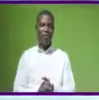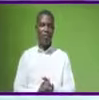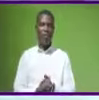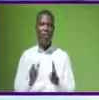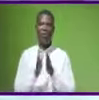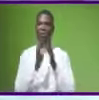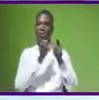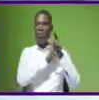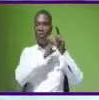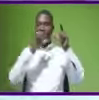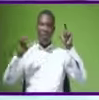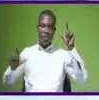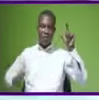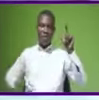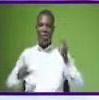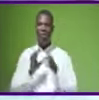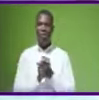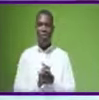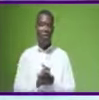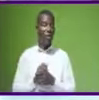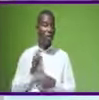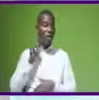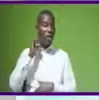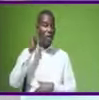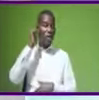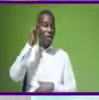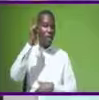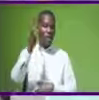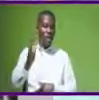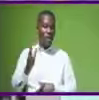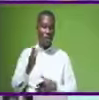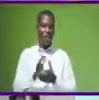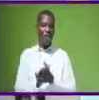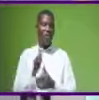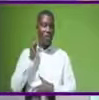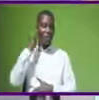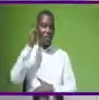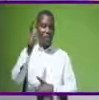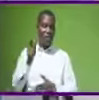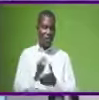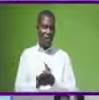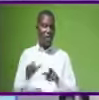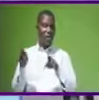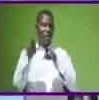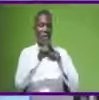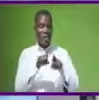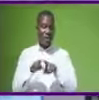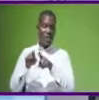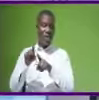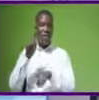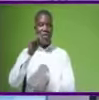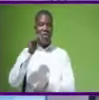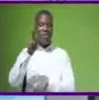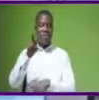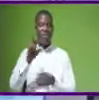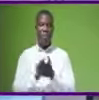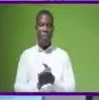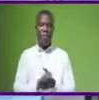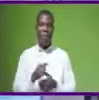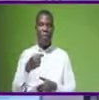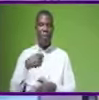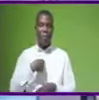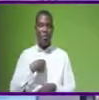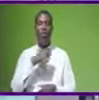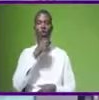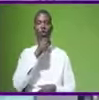Praise the Lord. Hallelujah. And so you could be a children. Now, Kanyasa TV Kuroyara. Maybe you're